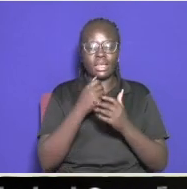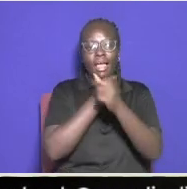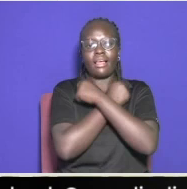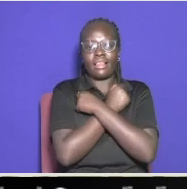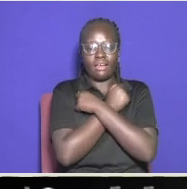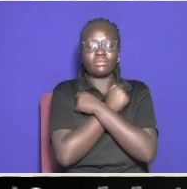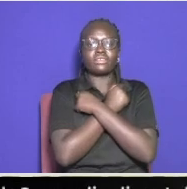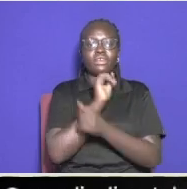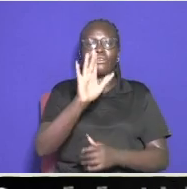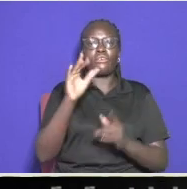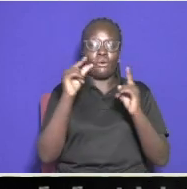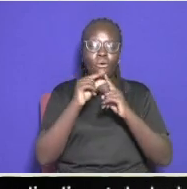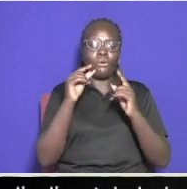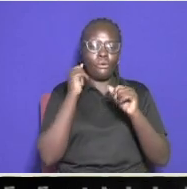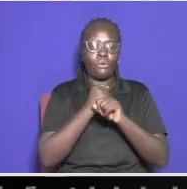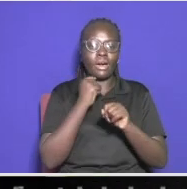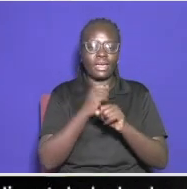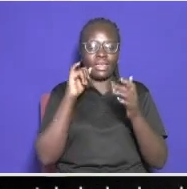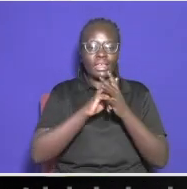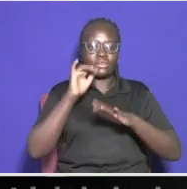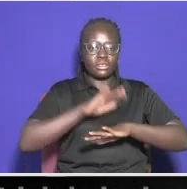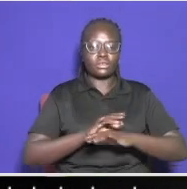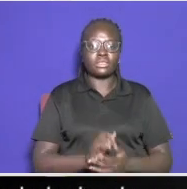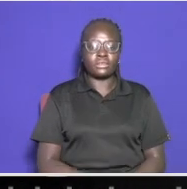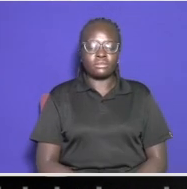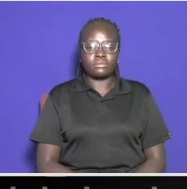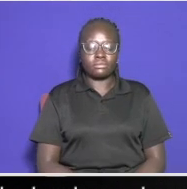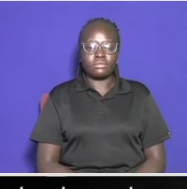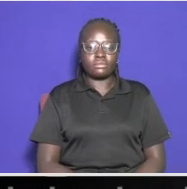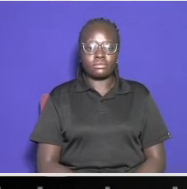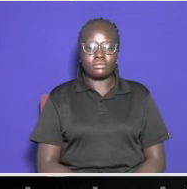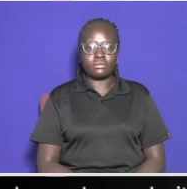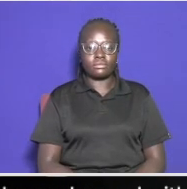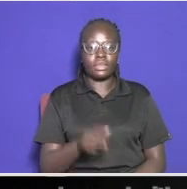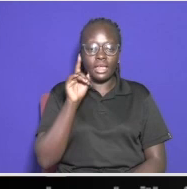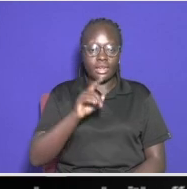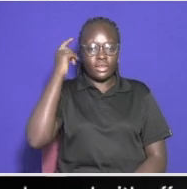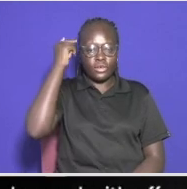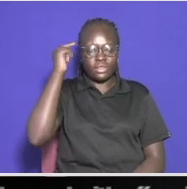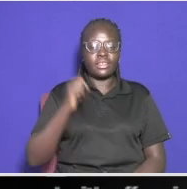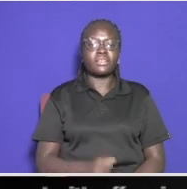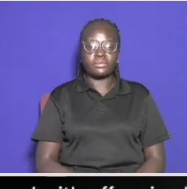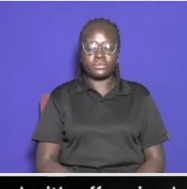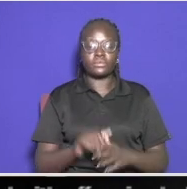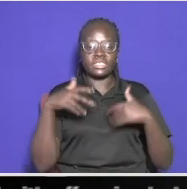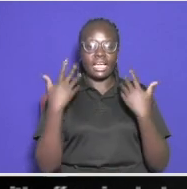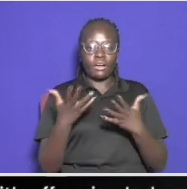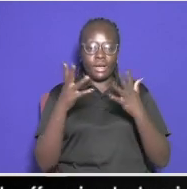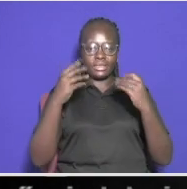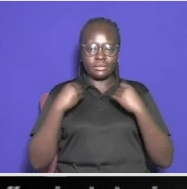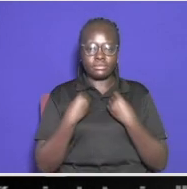And yeah, that for me was a pride. We had to think of how to